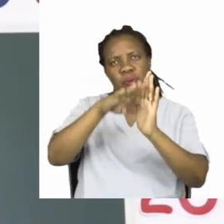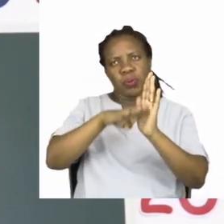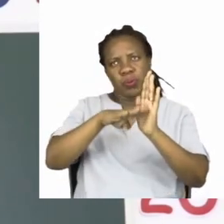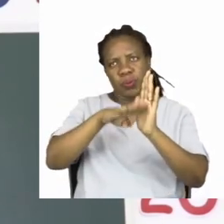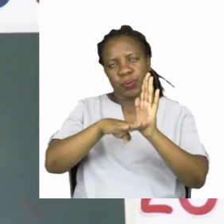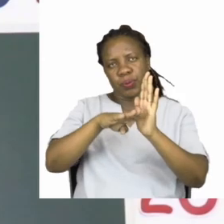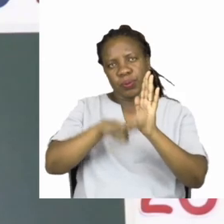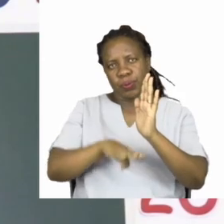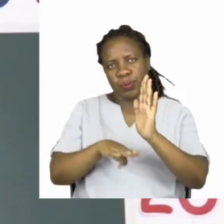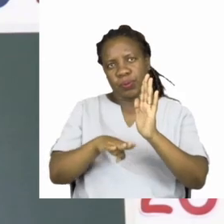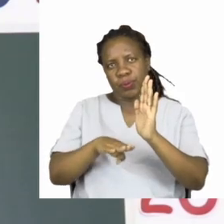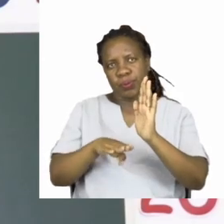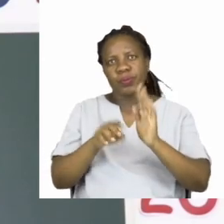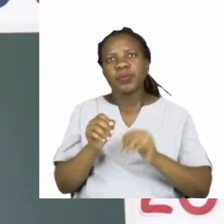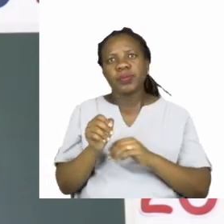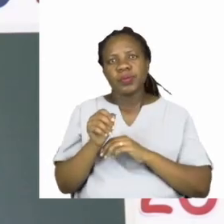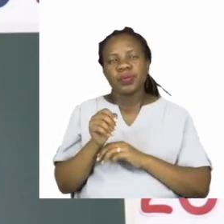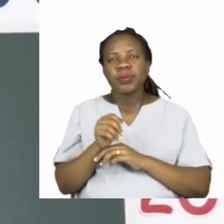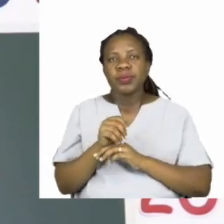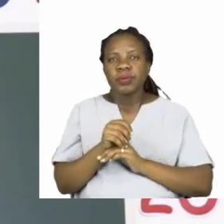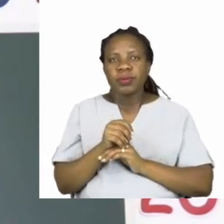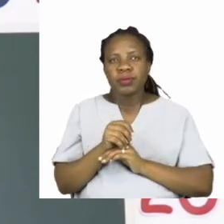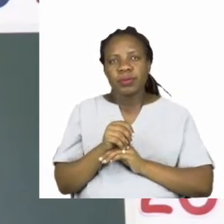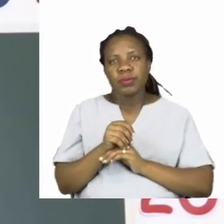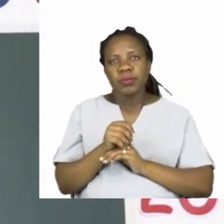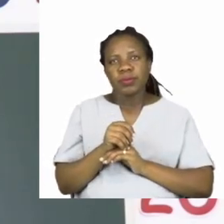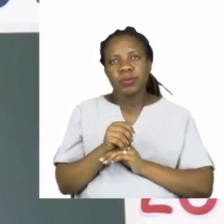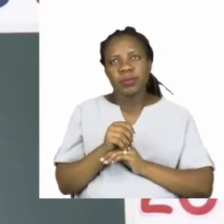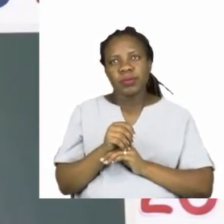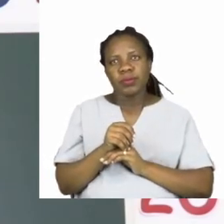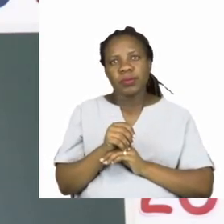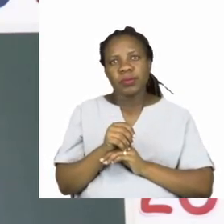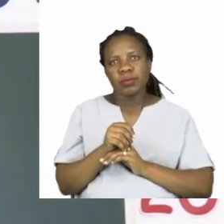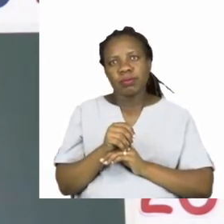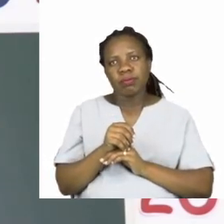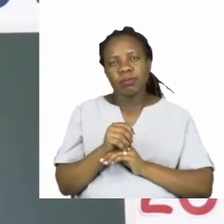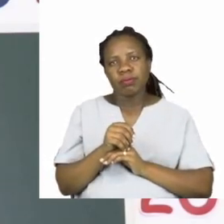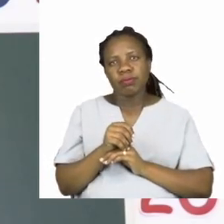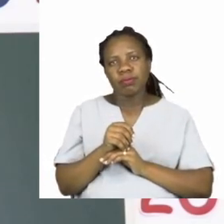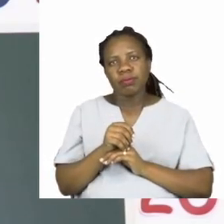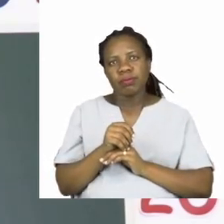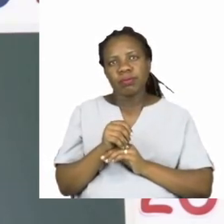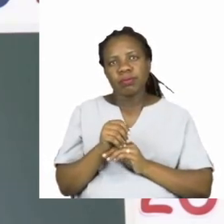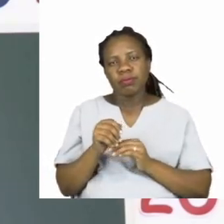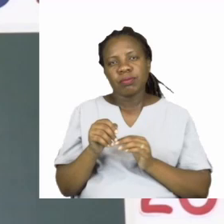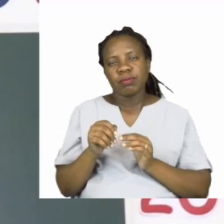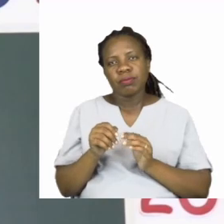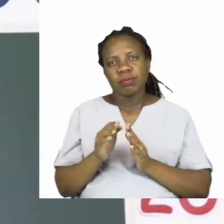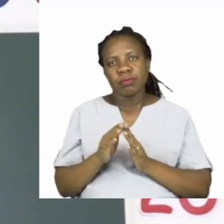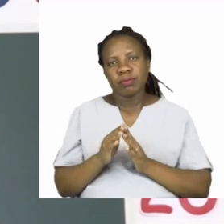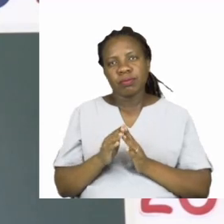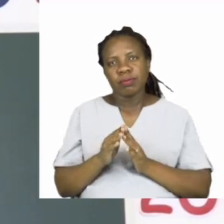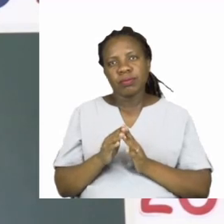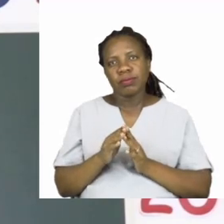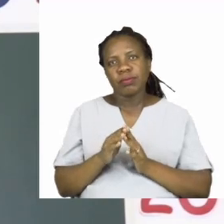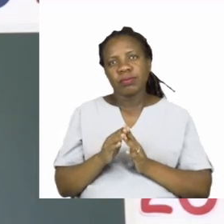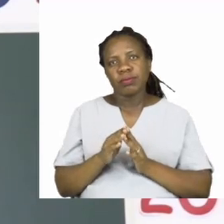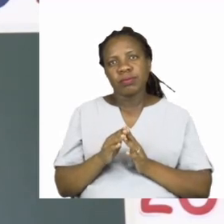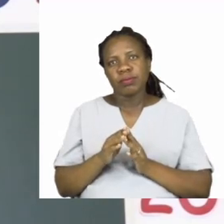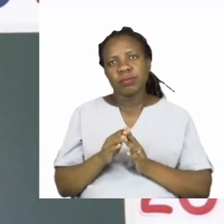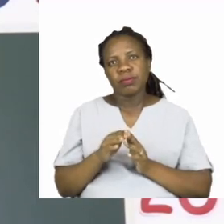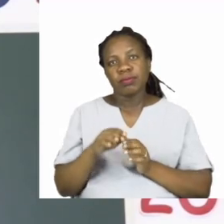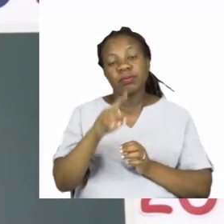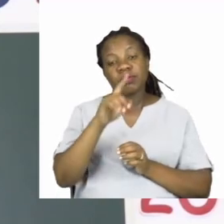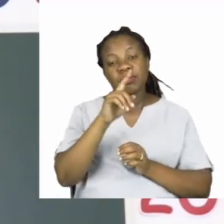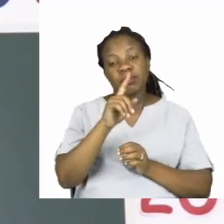the tens it was before. So that means that Mr. Tens does not have